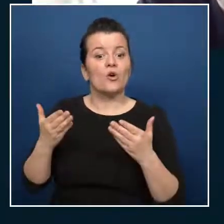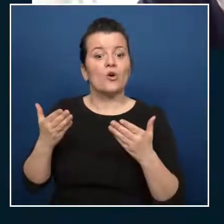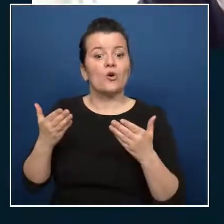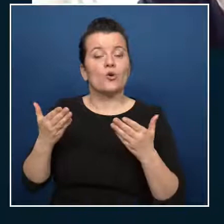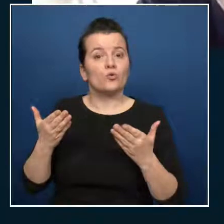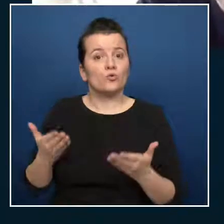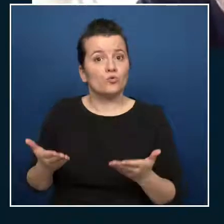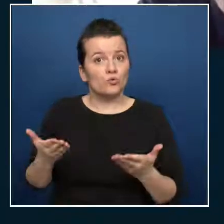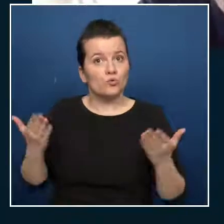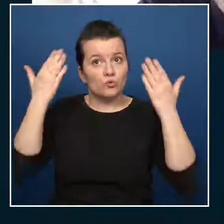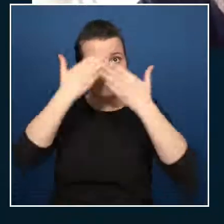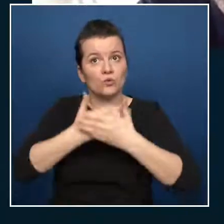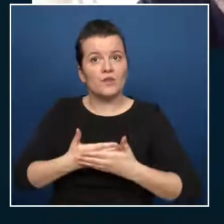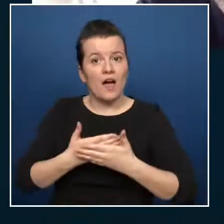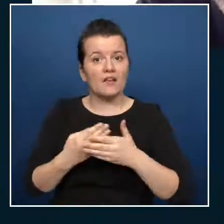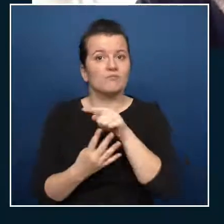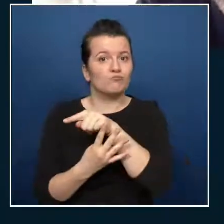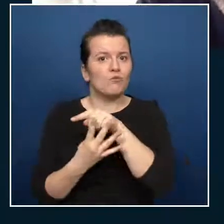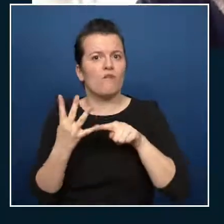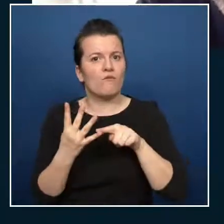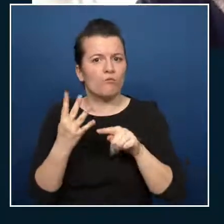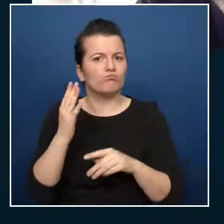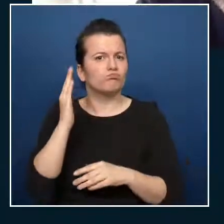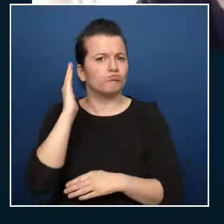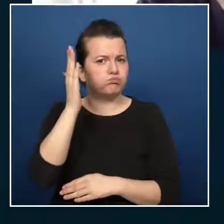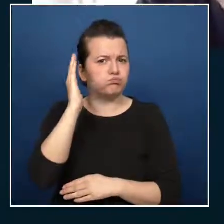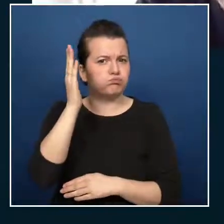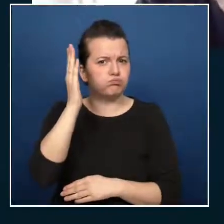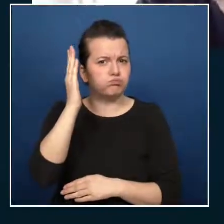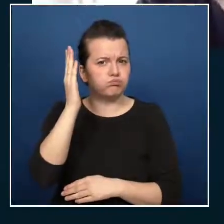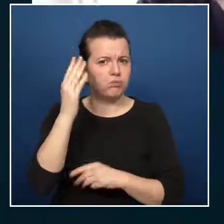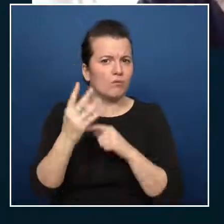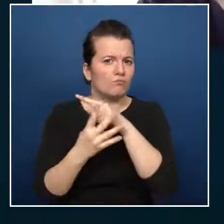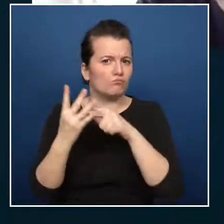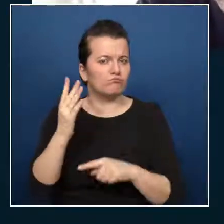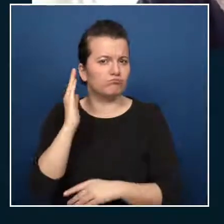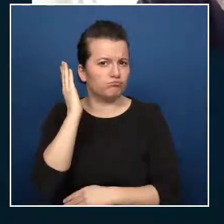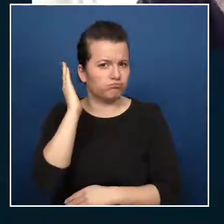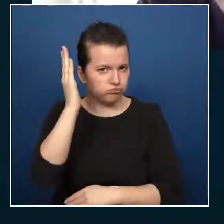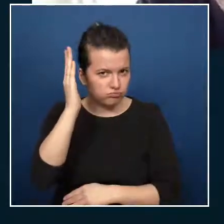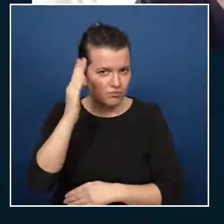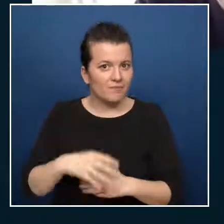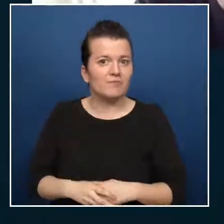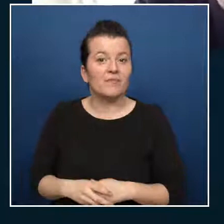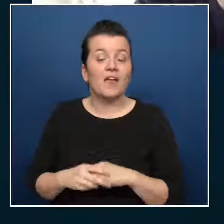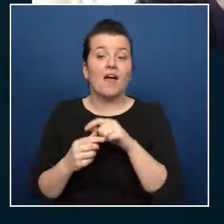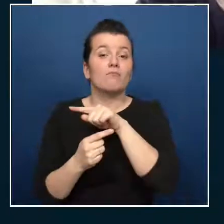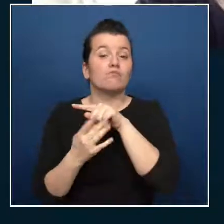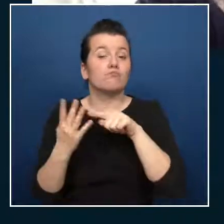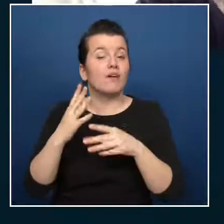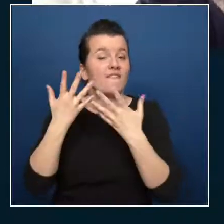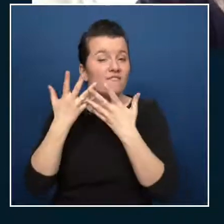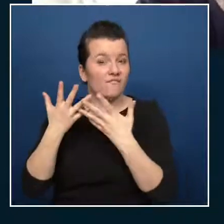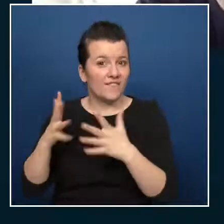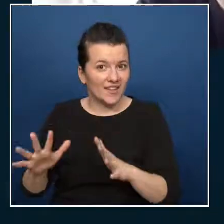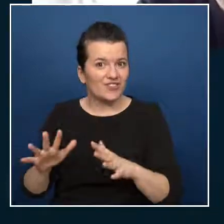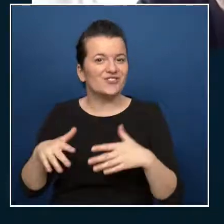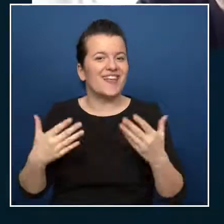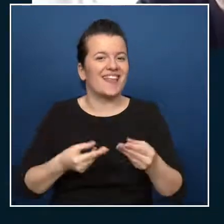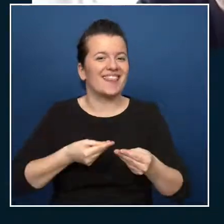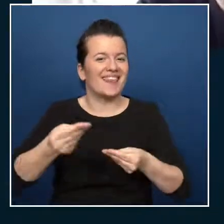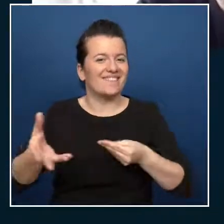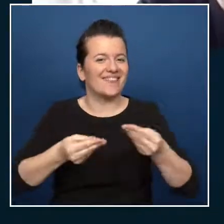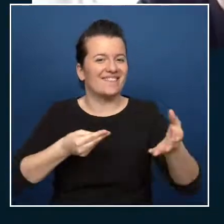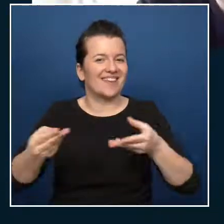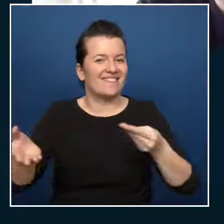for you. So we have a packed evening. And at the end of the night, we'll have a giveaway for the people who registered through the